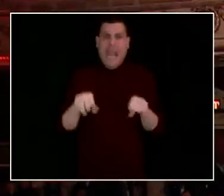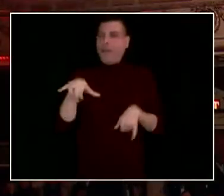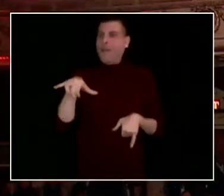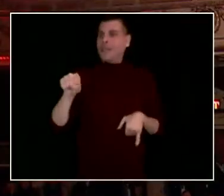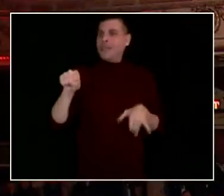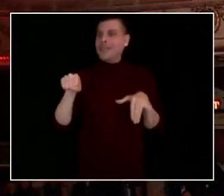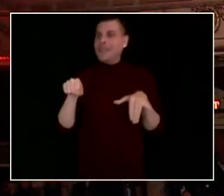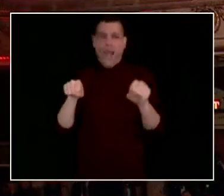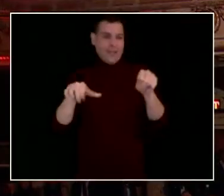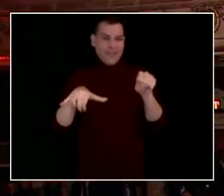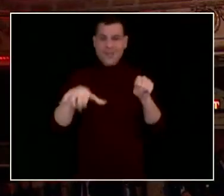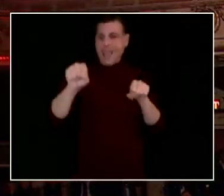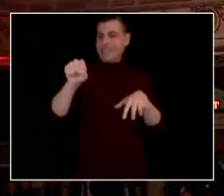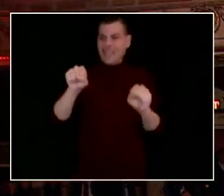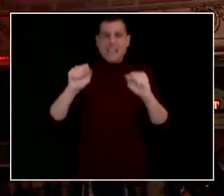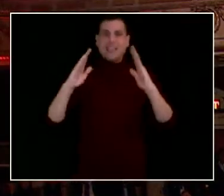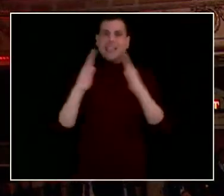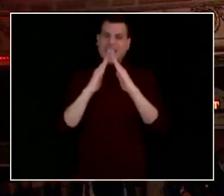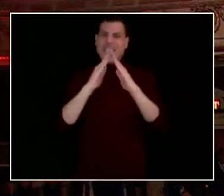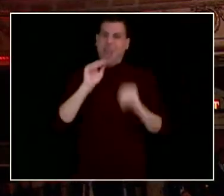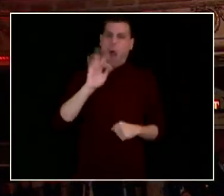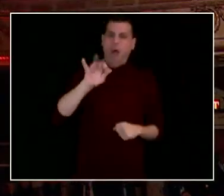yes.